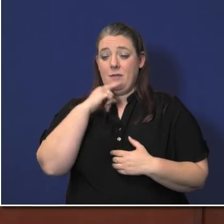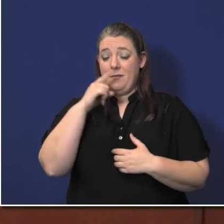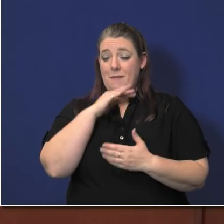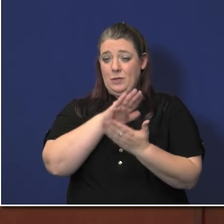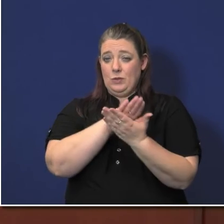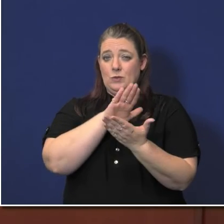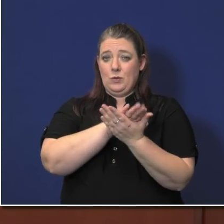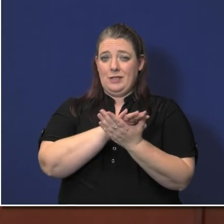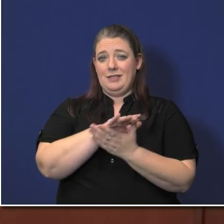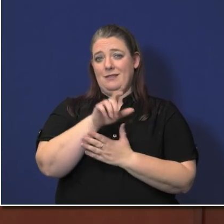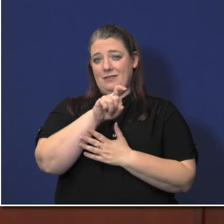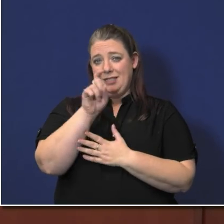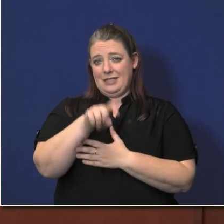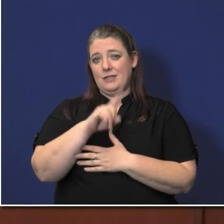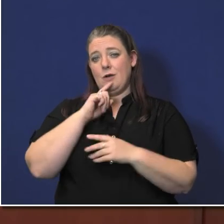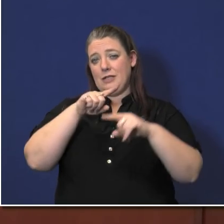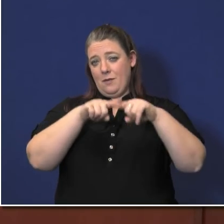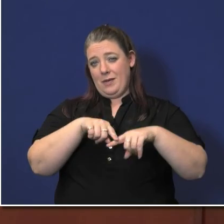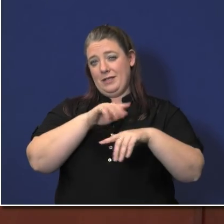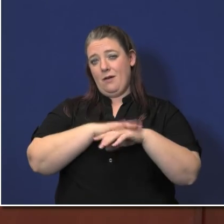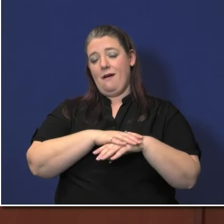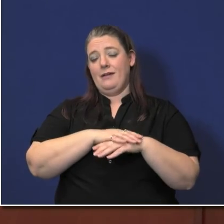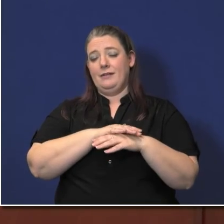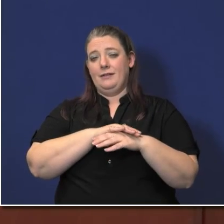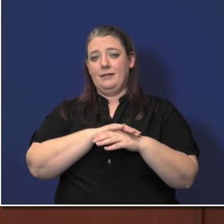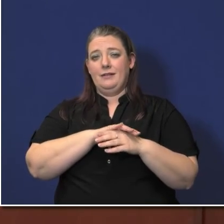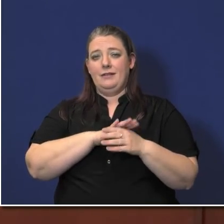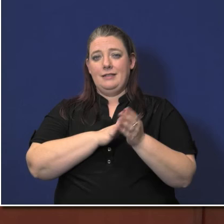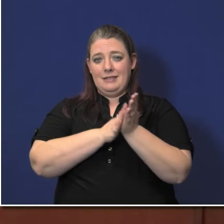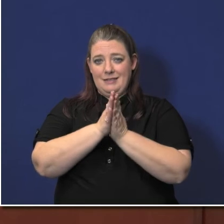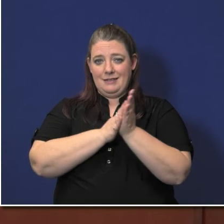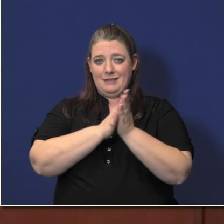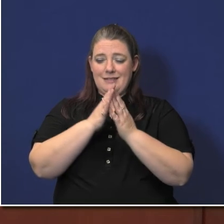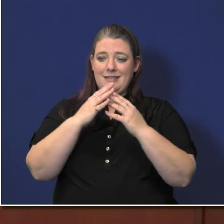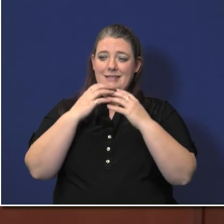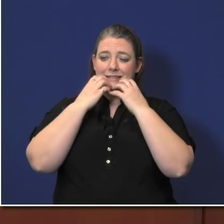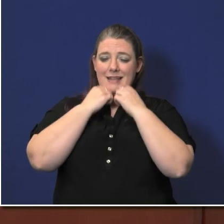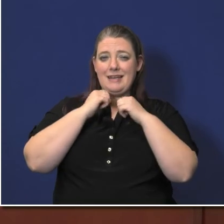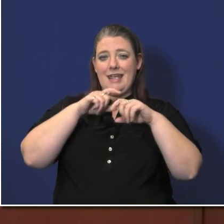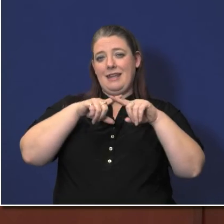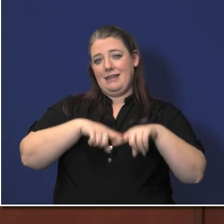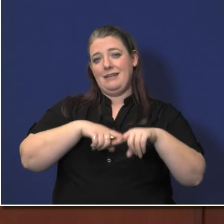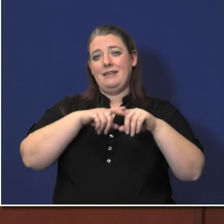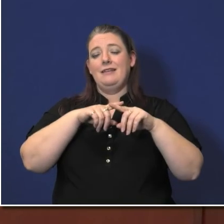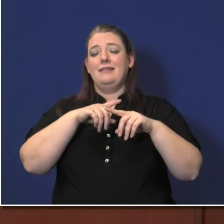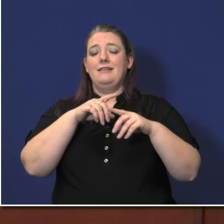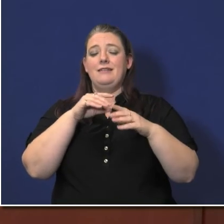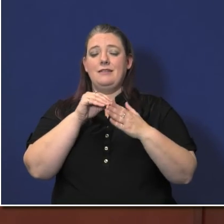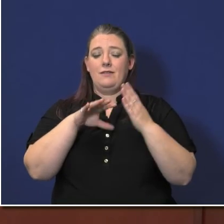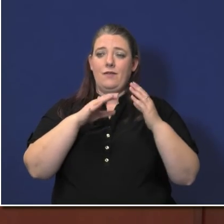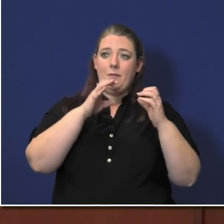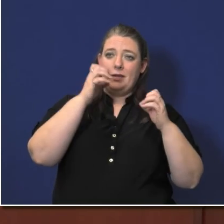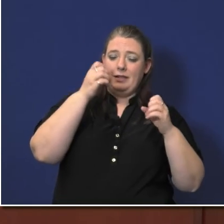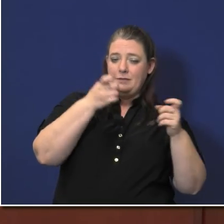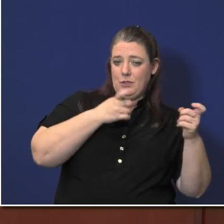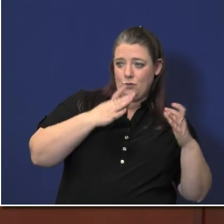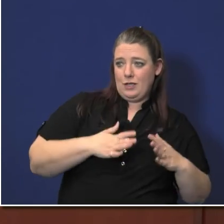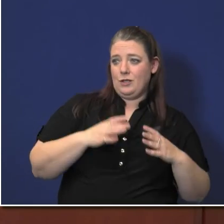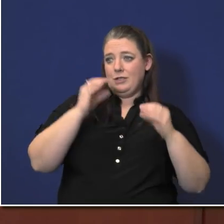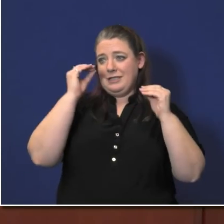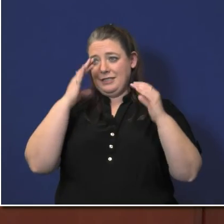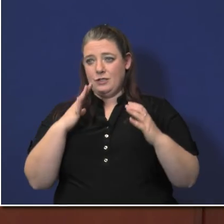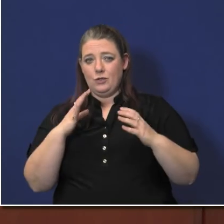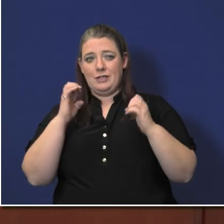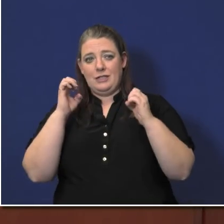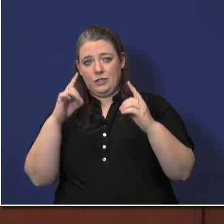of the state of Texas are dependent on dedicated school personnel from administrators, teachers, educational and